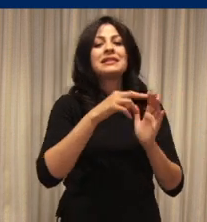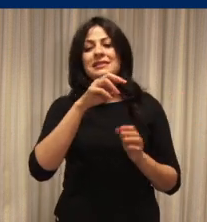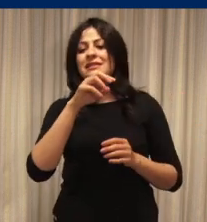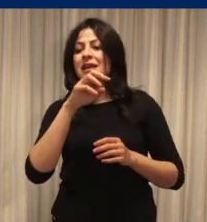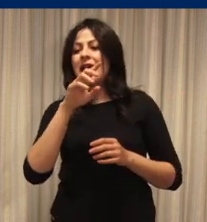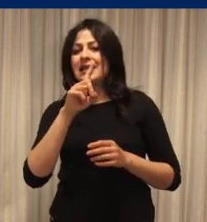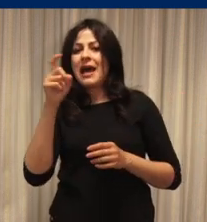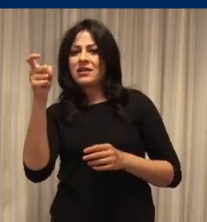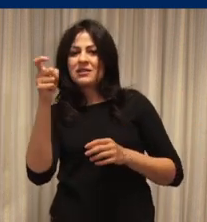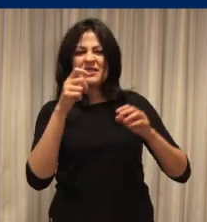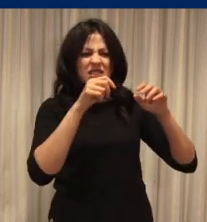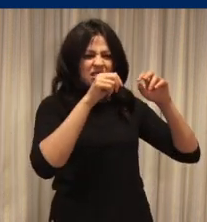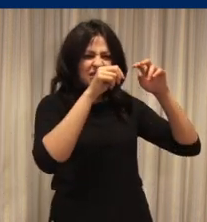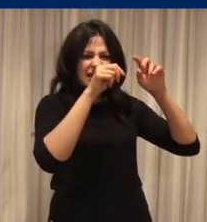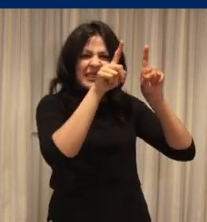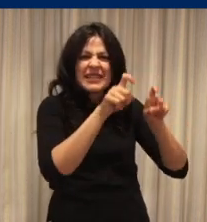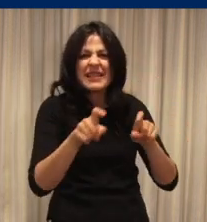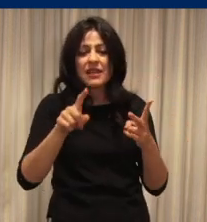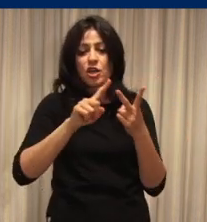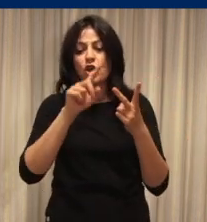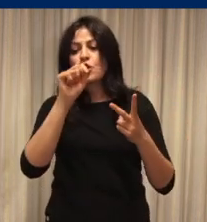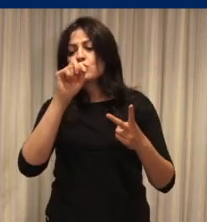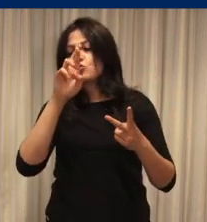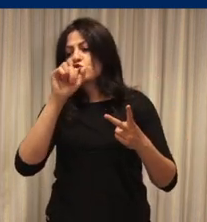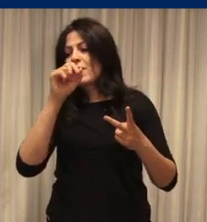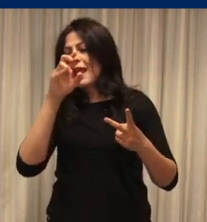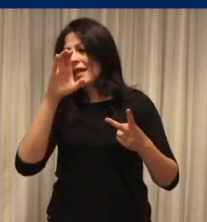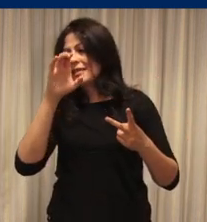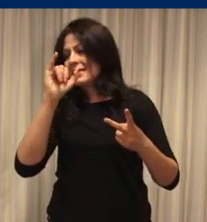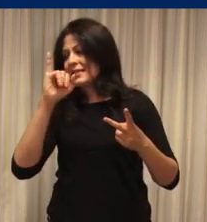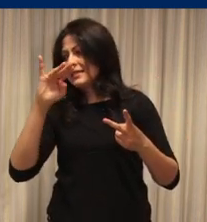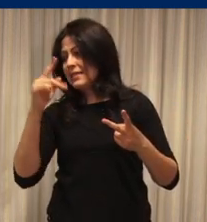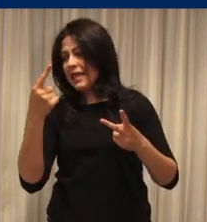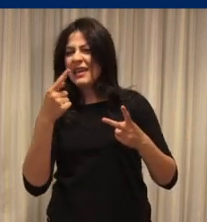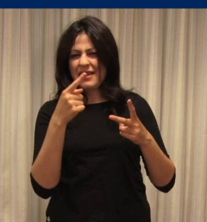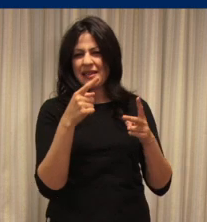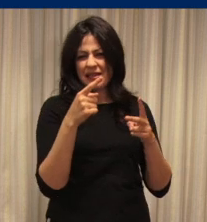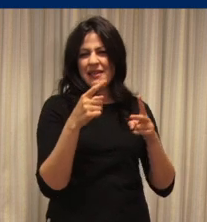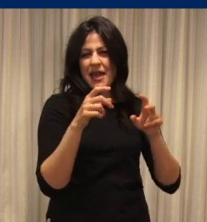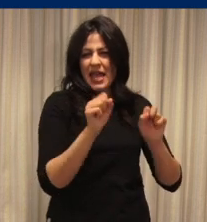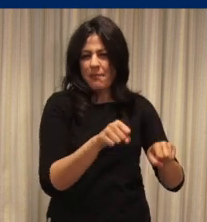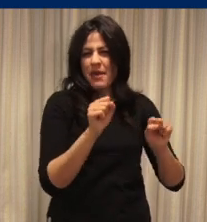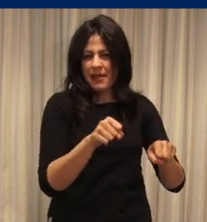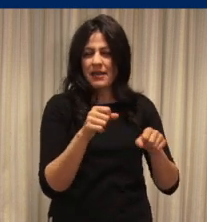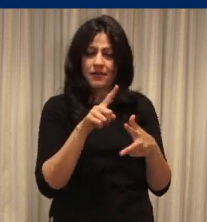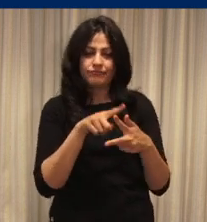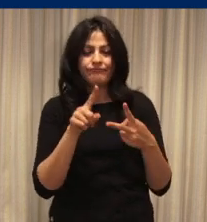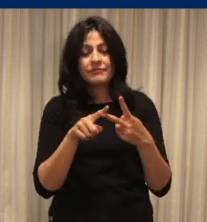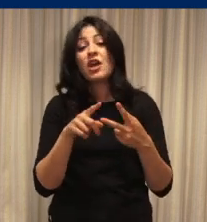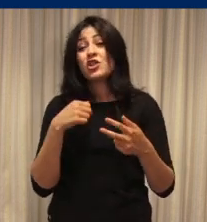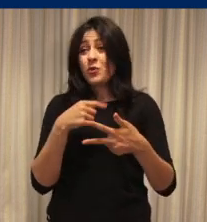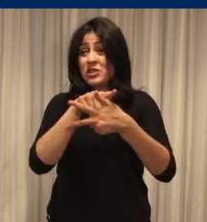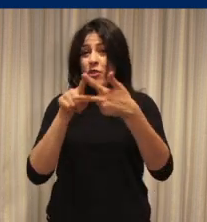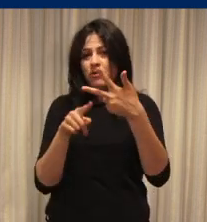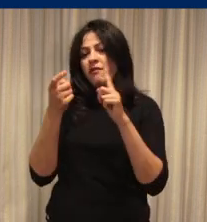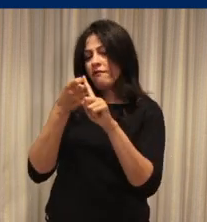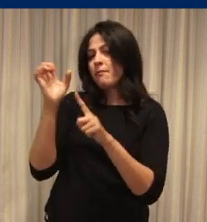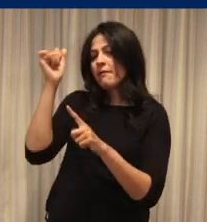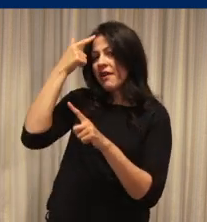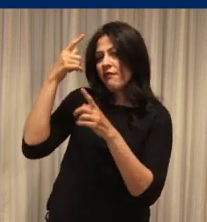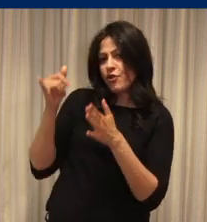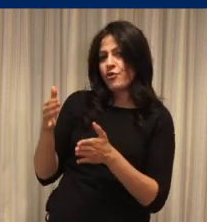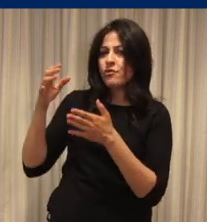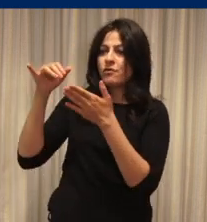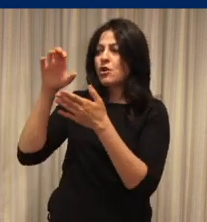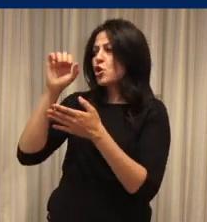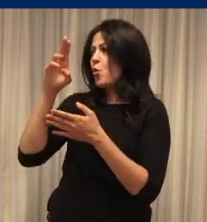and tracing capacity. So those are, again, really the 3 categories of how Governor Cuomo and the state, as well as us here in the county,